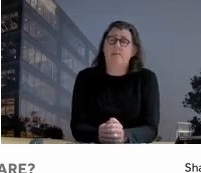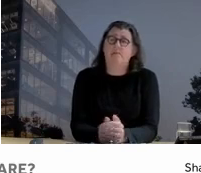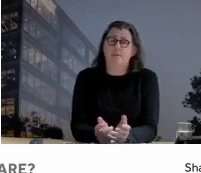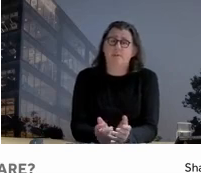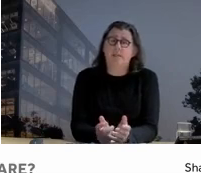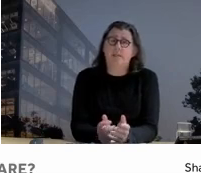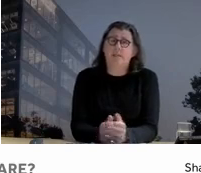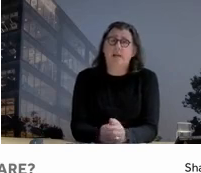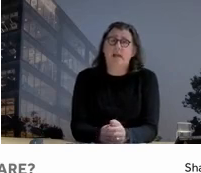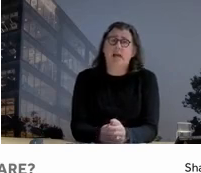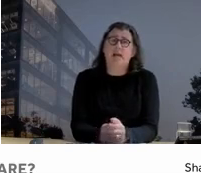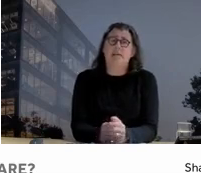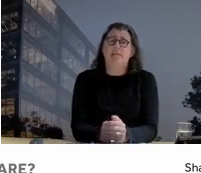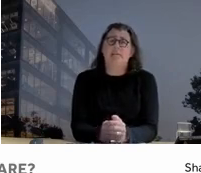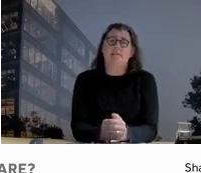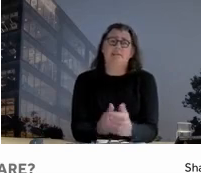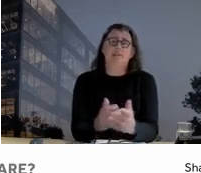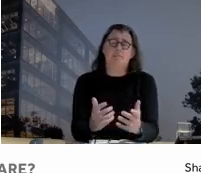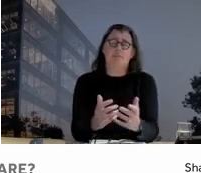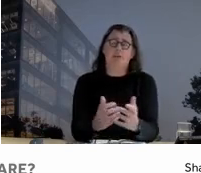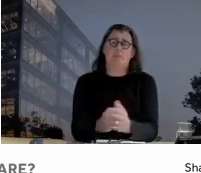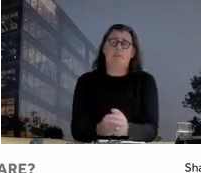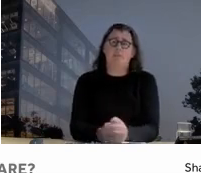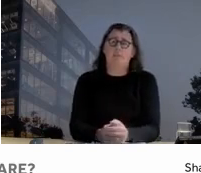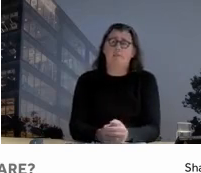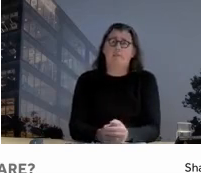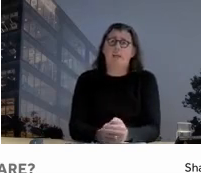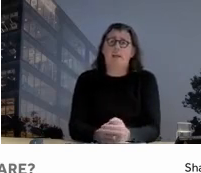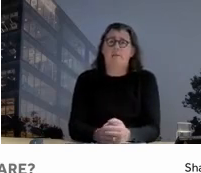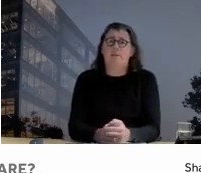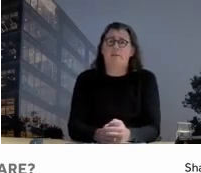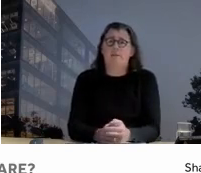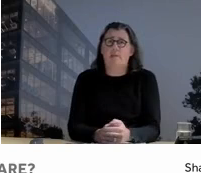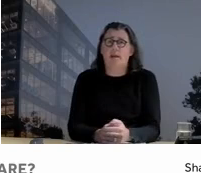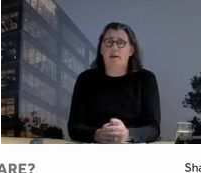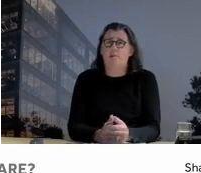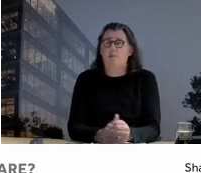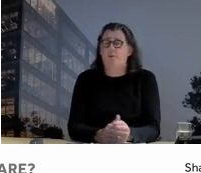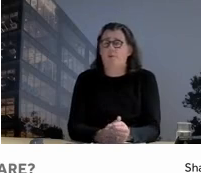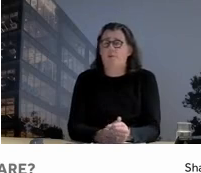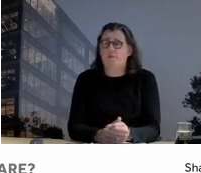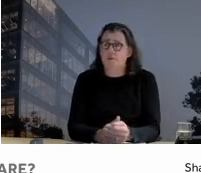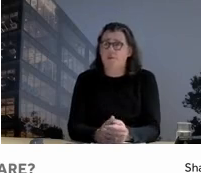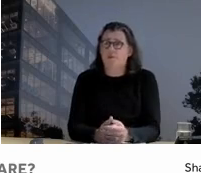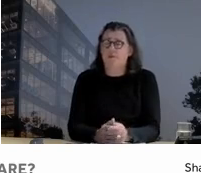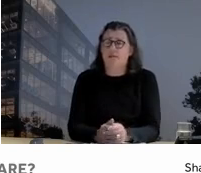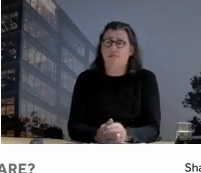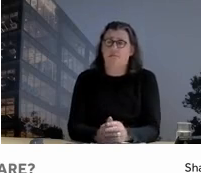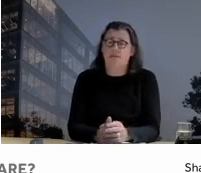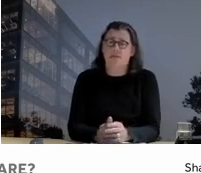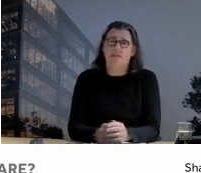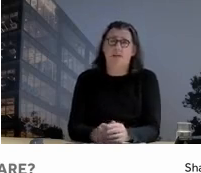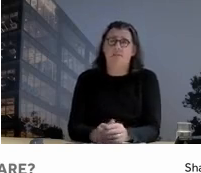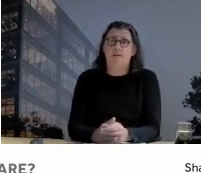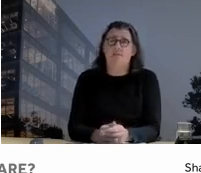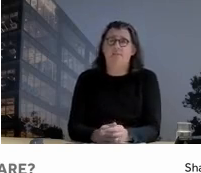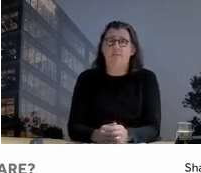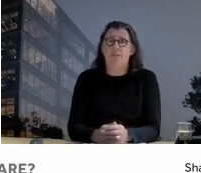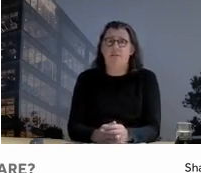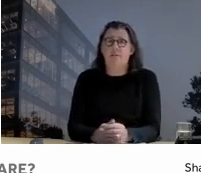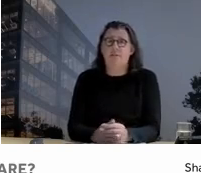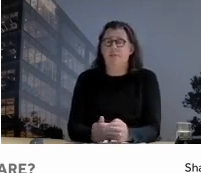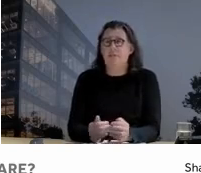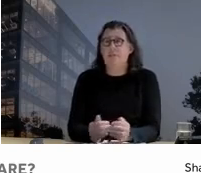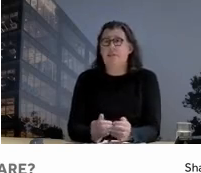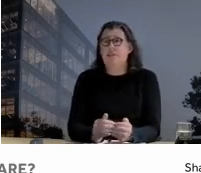maintain biodiversity, and in simple terms means that we have enough air, water, and food to be able to feed ourselves and